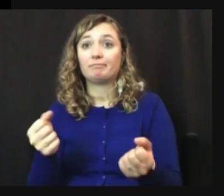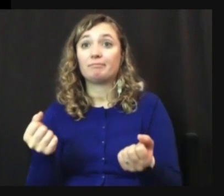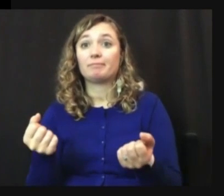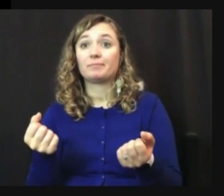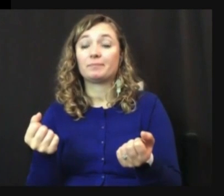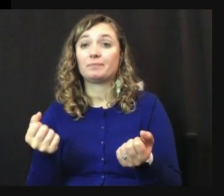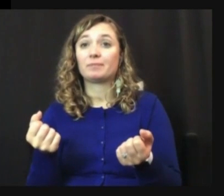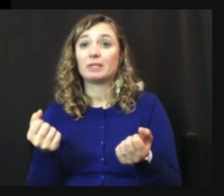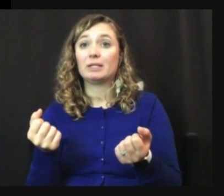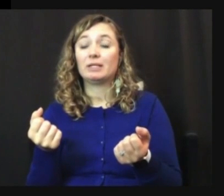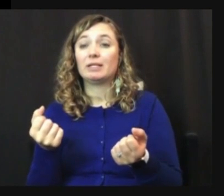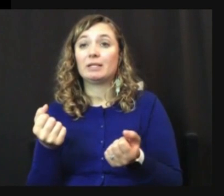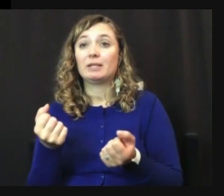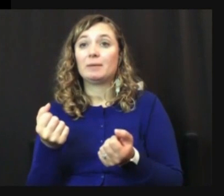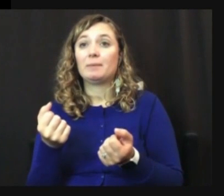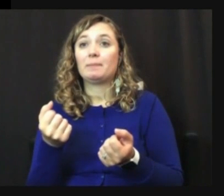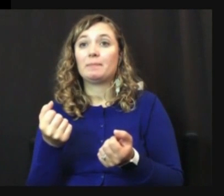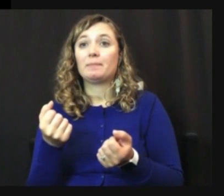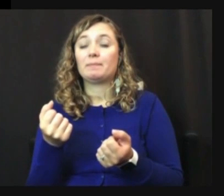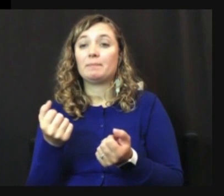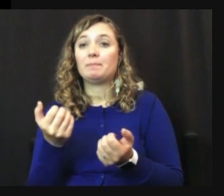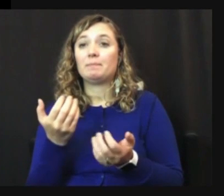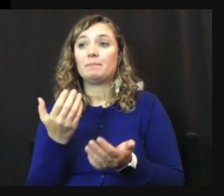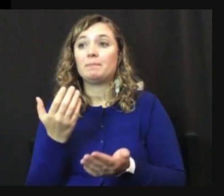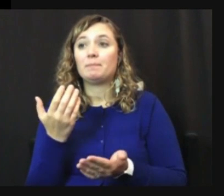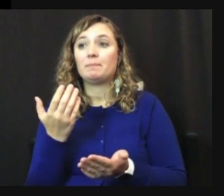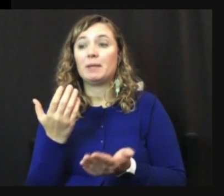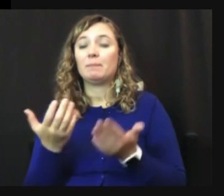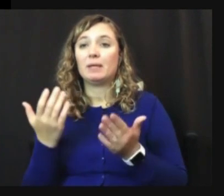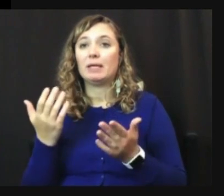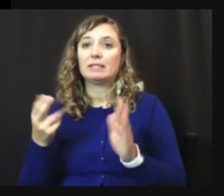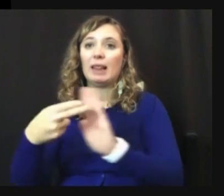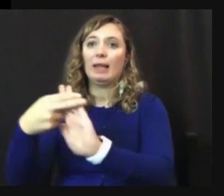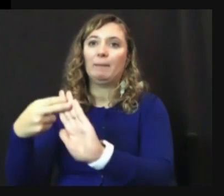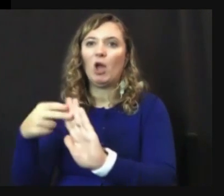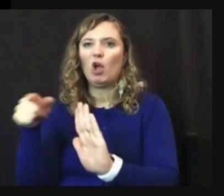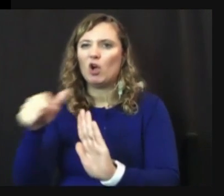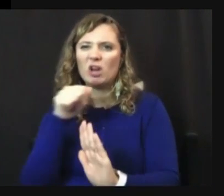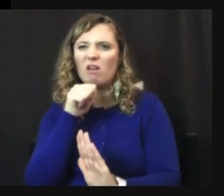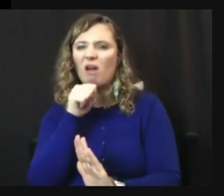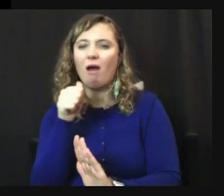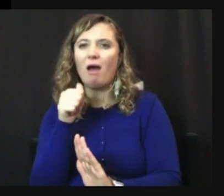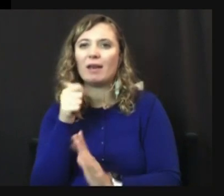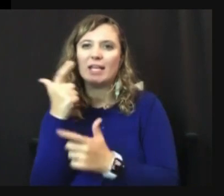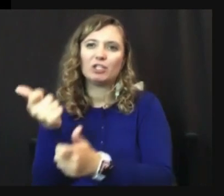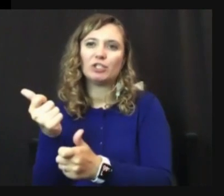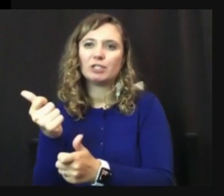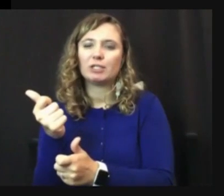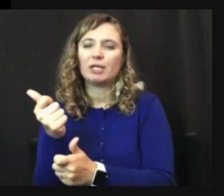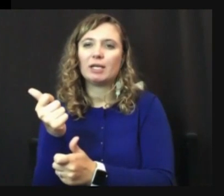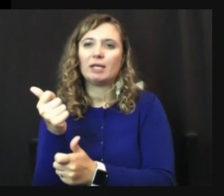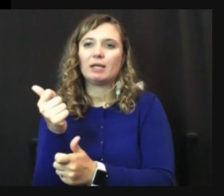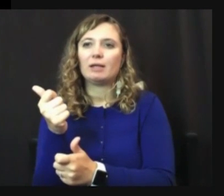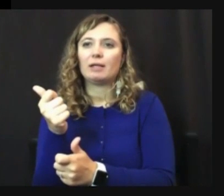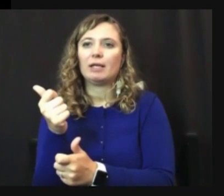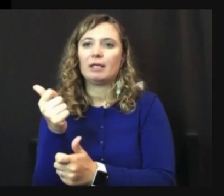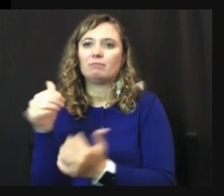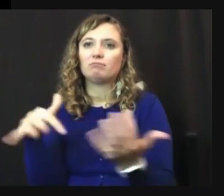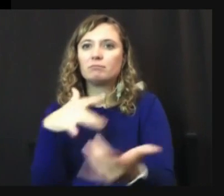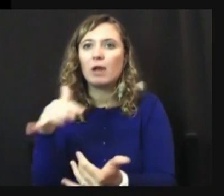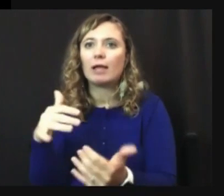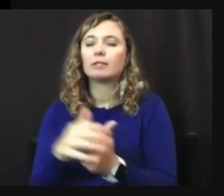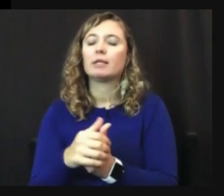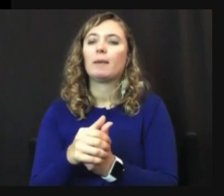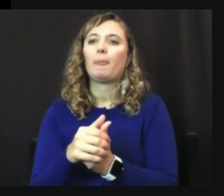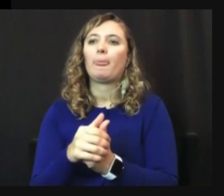want to be friends with people. You don't have an interest in your peers because everything has hurt emotionally because